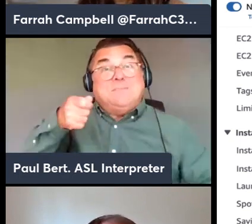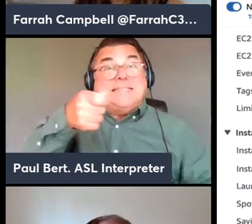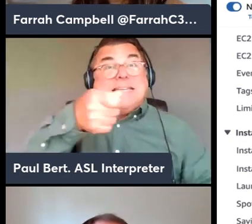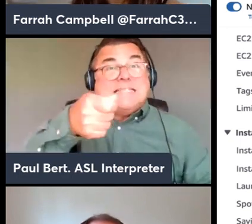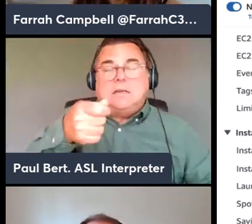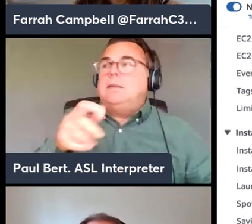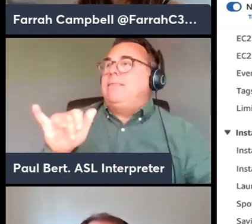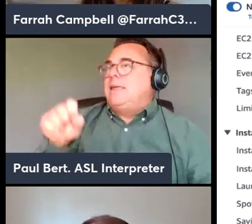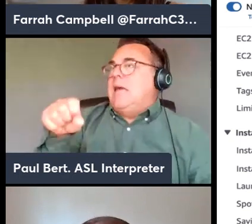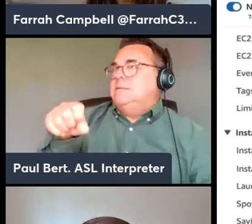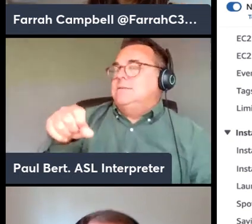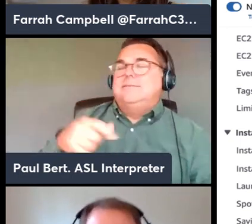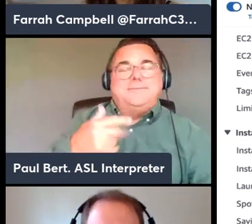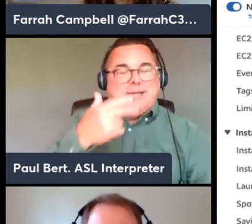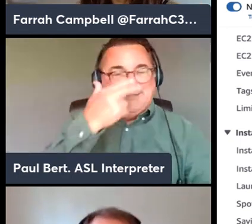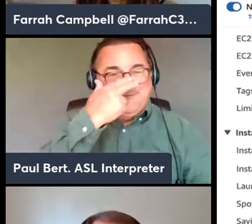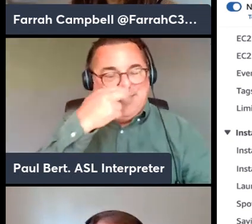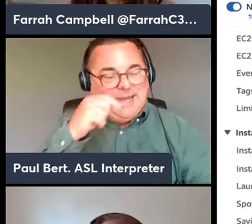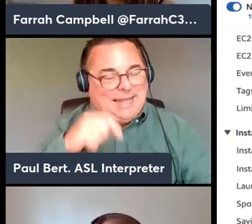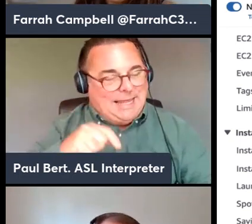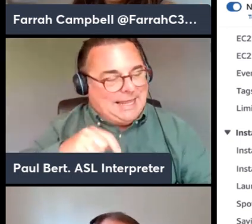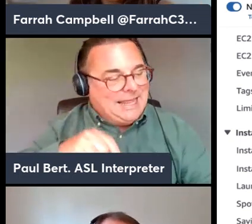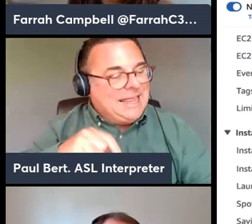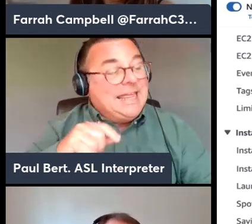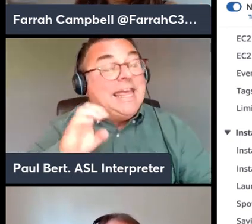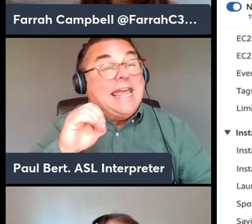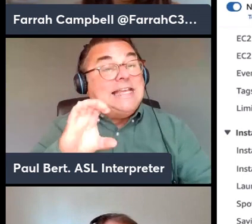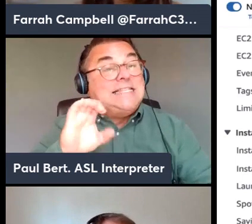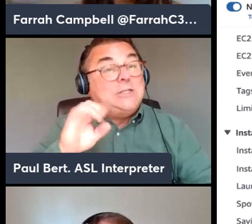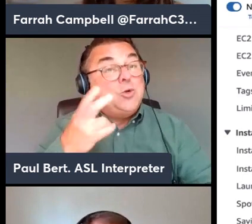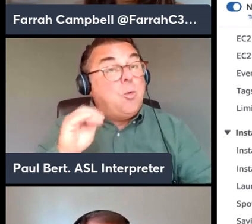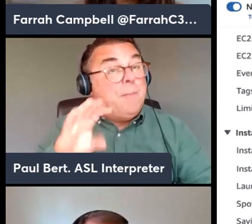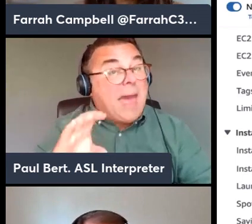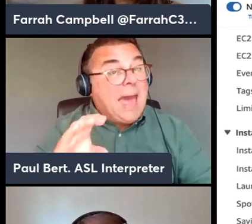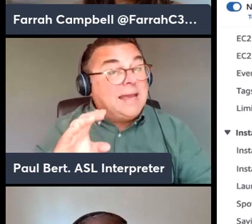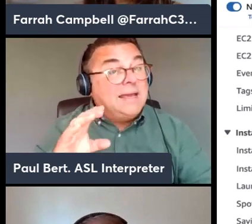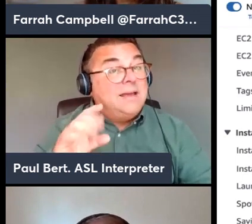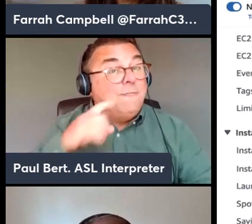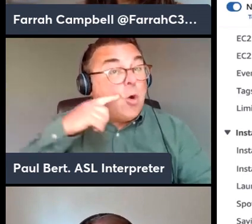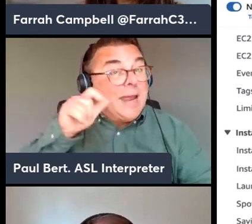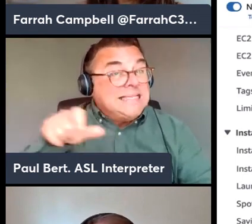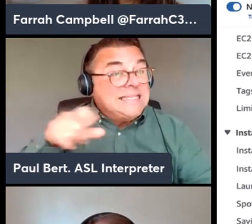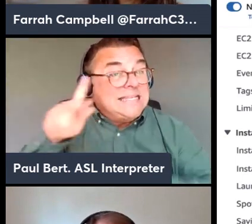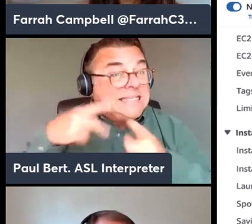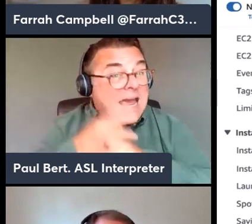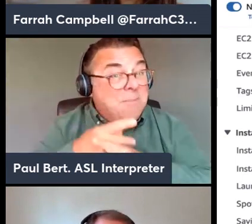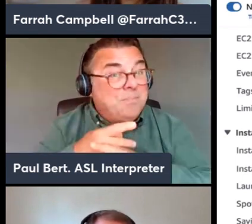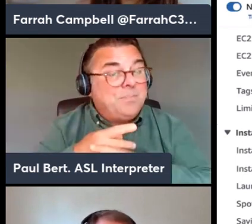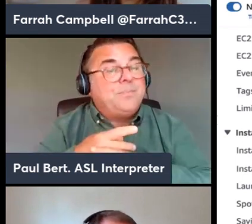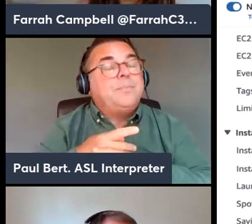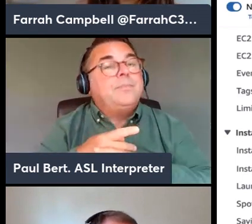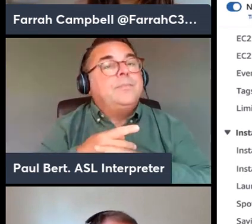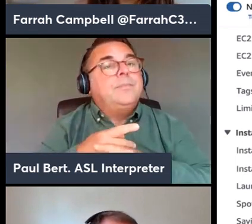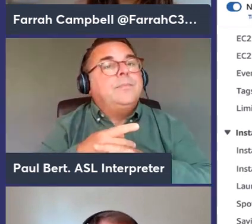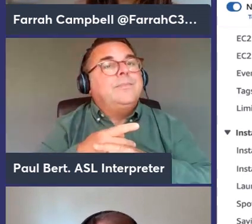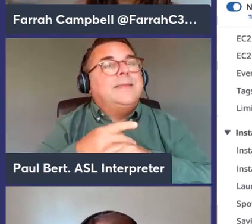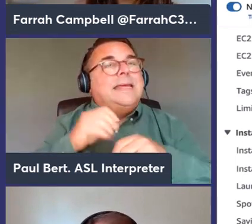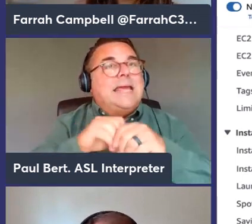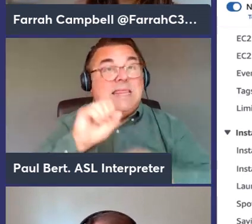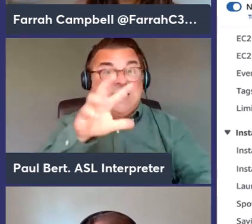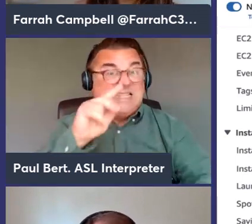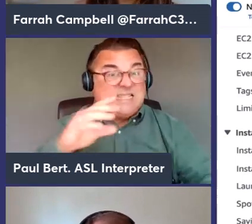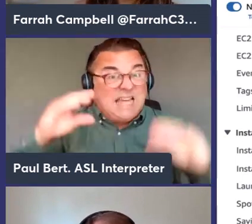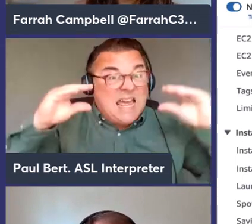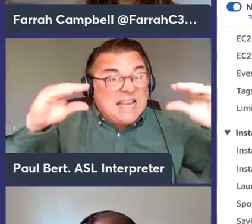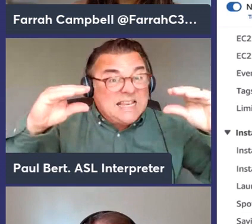Basically, one of the funniest things about EC2 Mac as an instance type is that on the sled itself, we